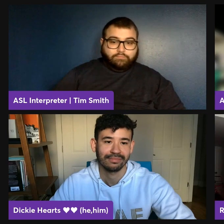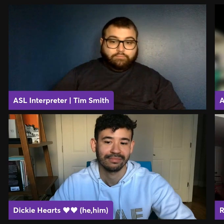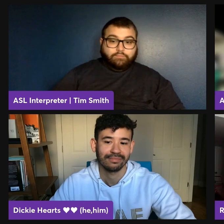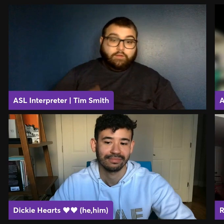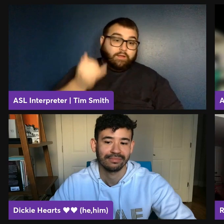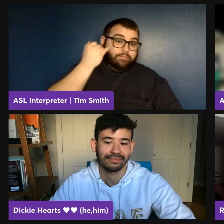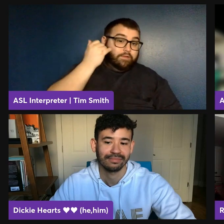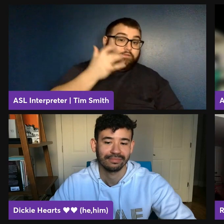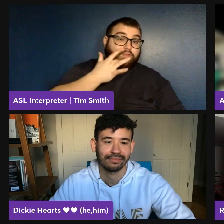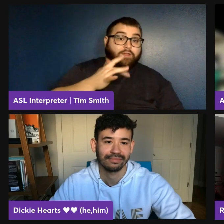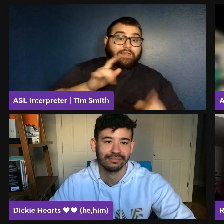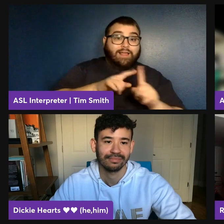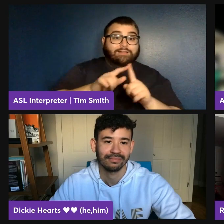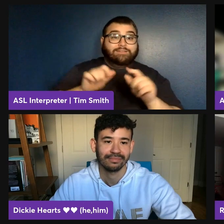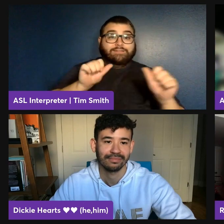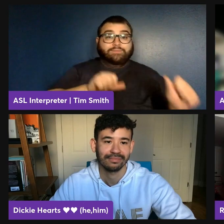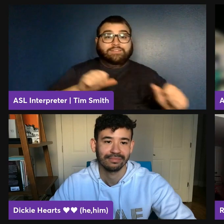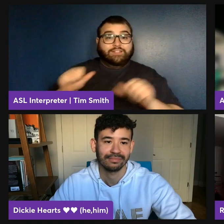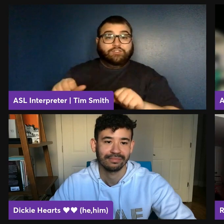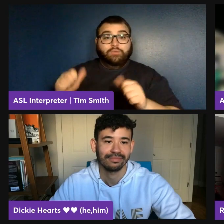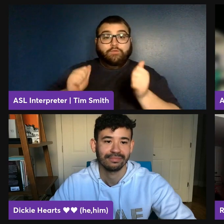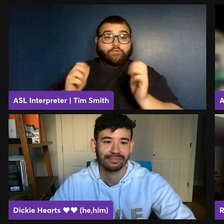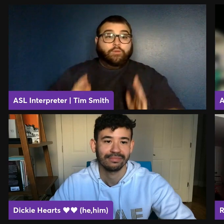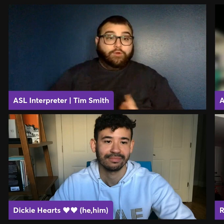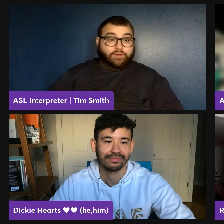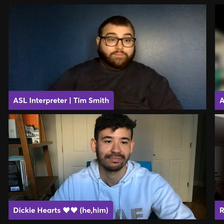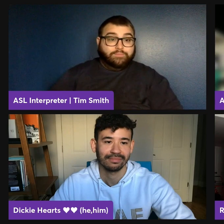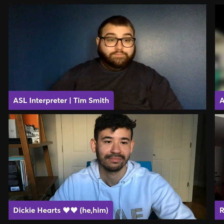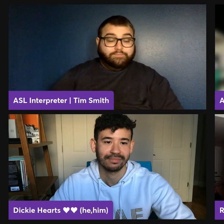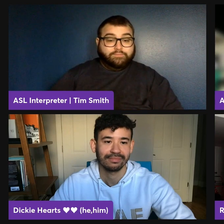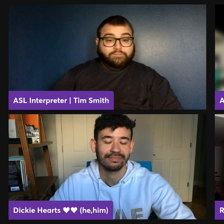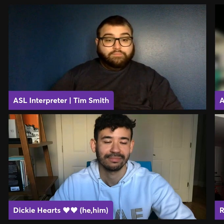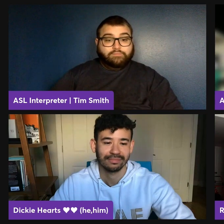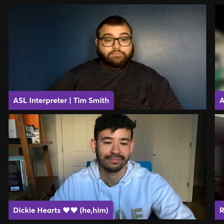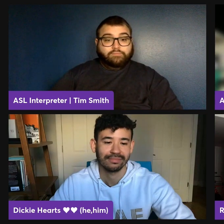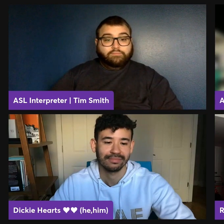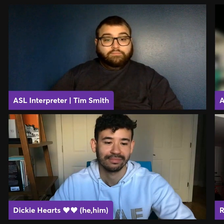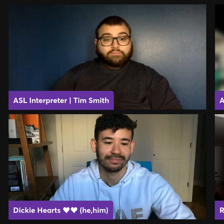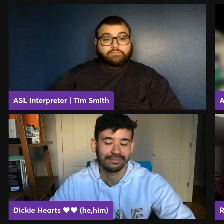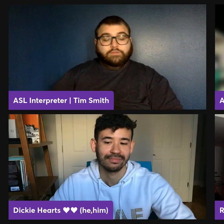performer. But so I'm thinking about, you know,